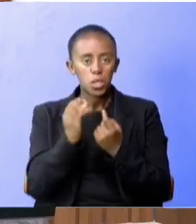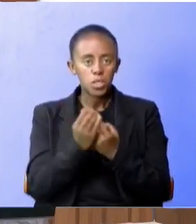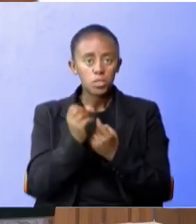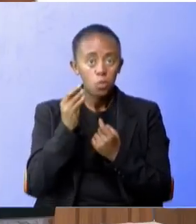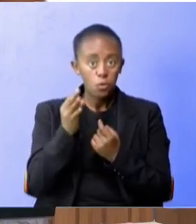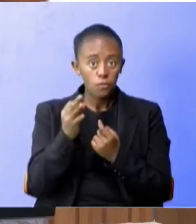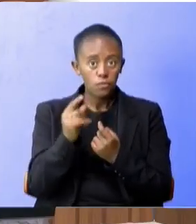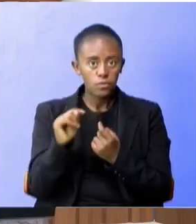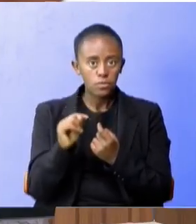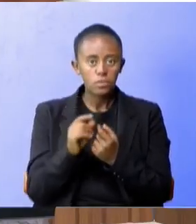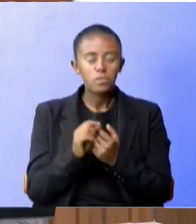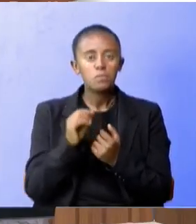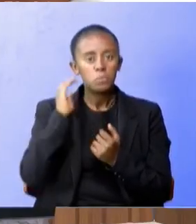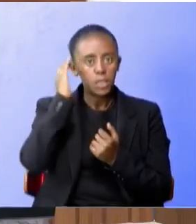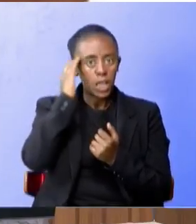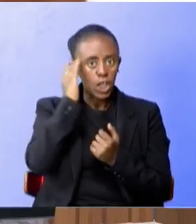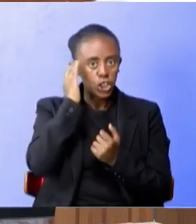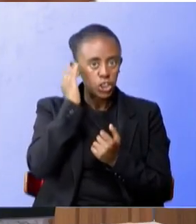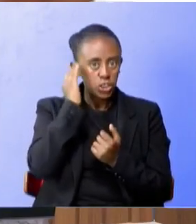of intelligence.